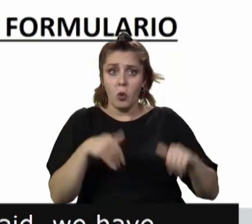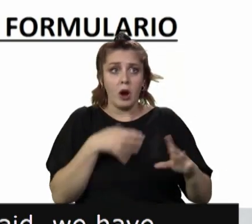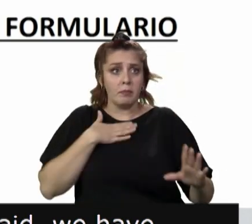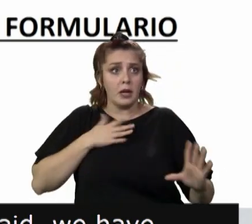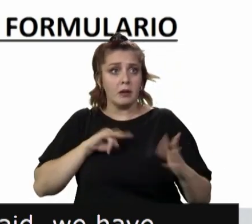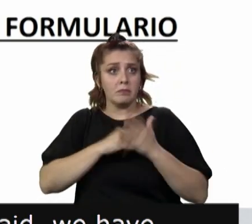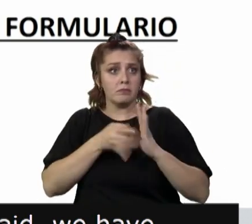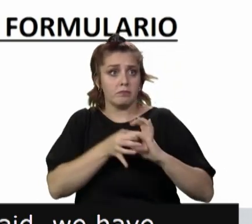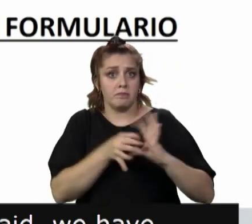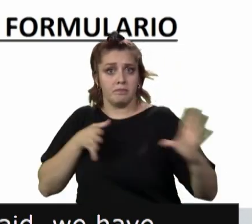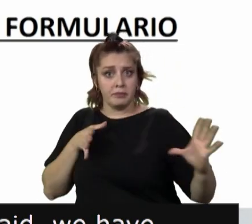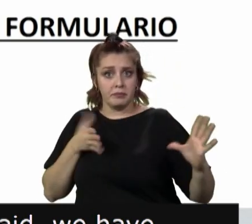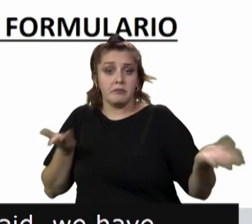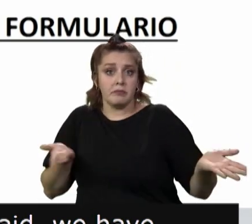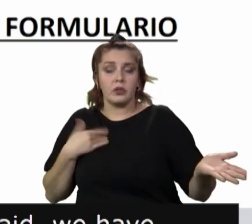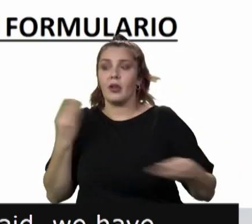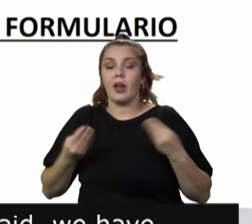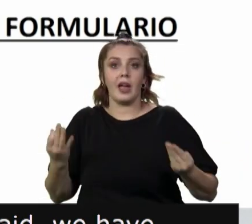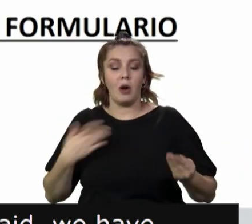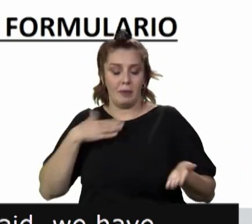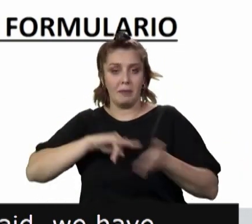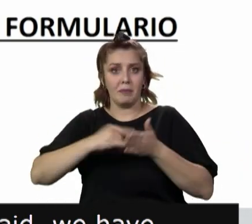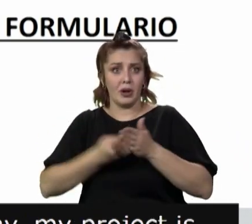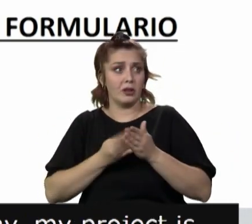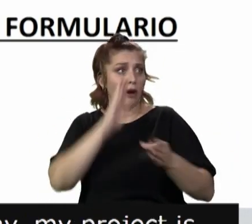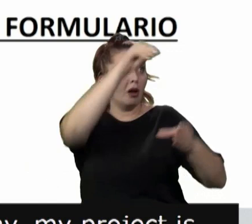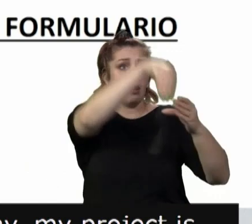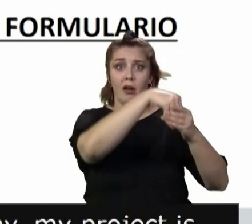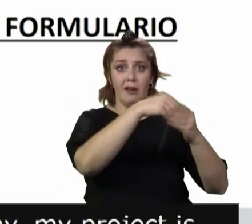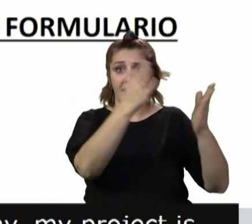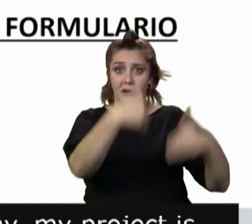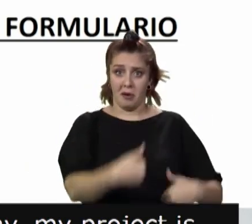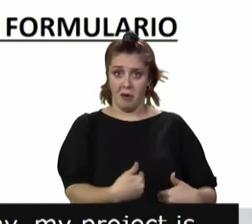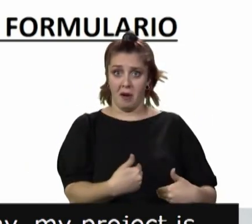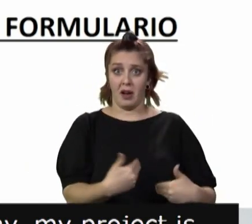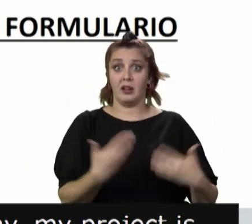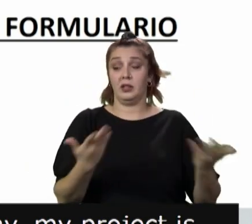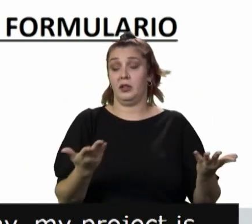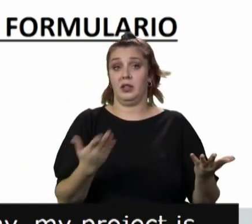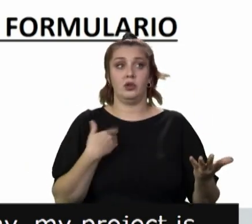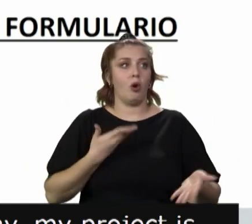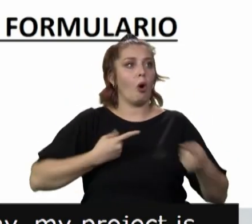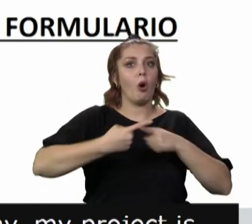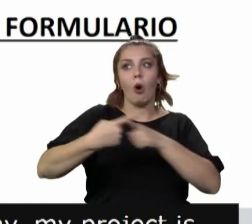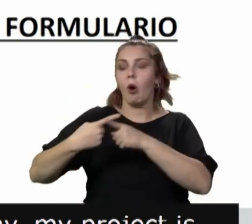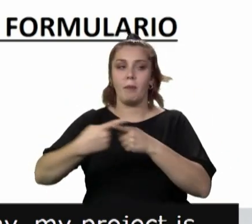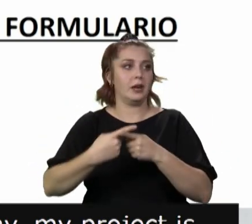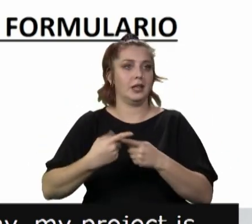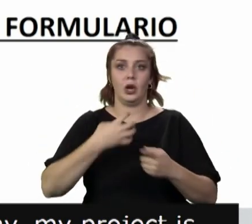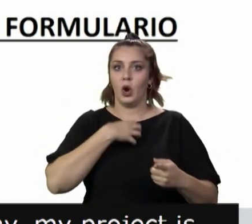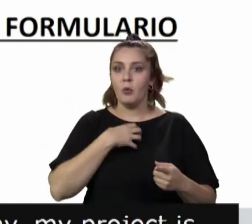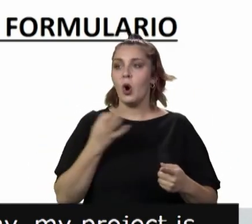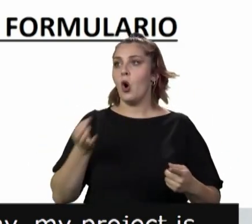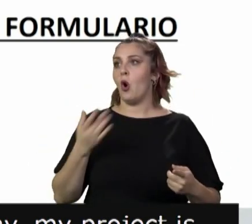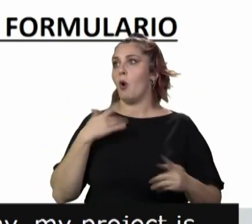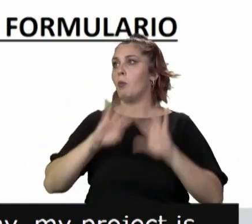not on any repository that the team took into account. So my project won't